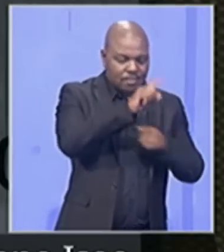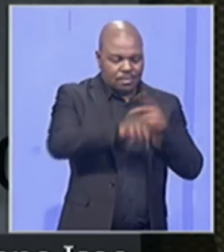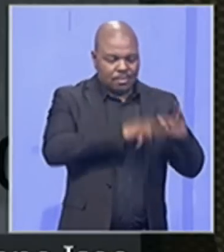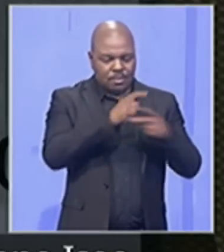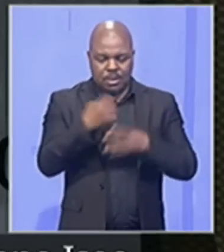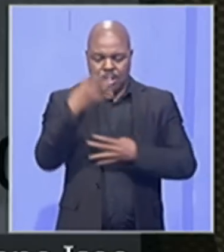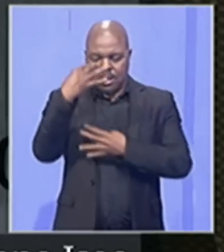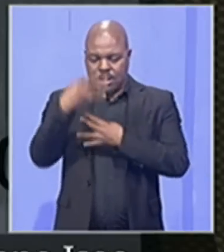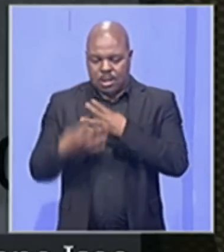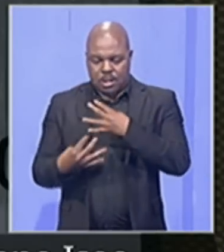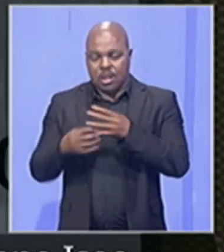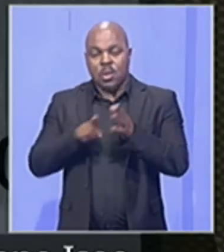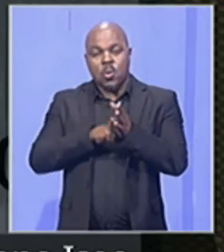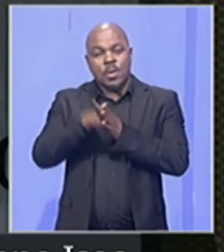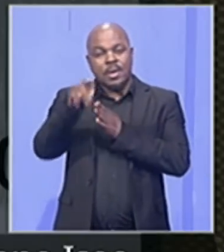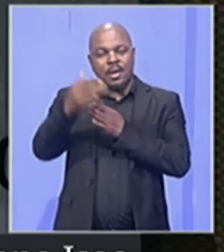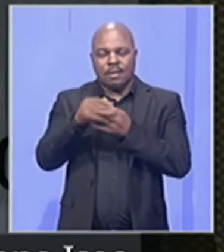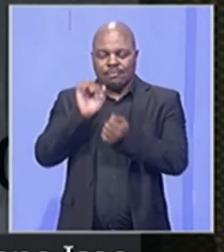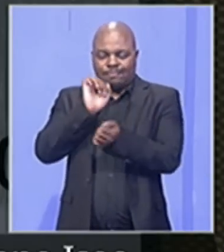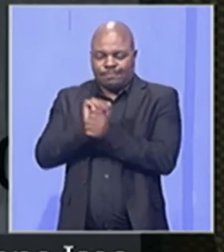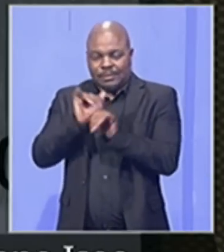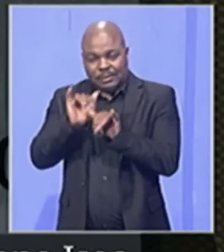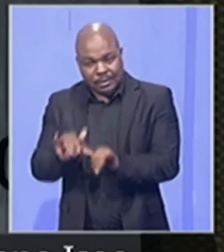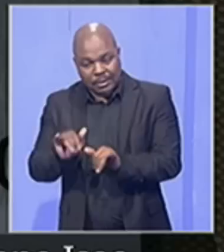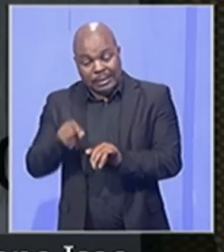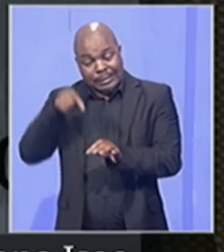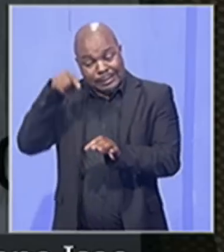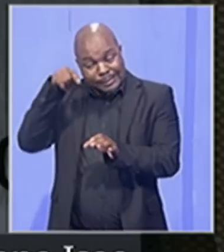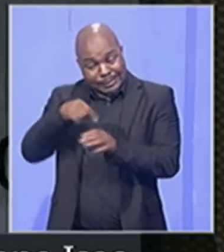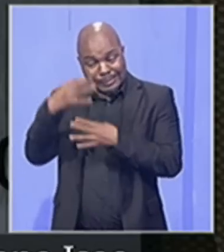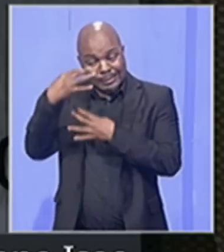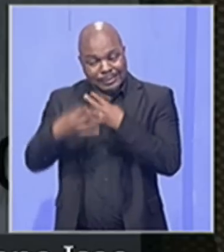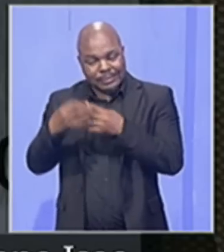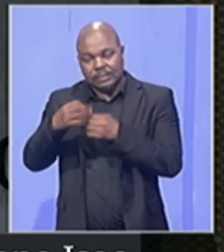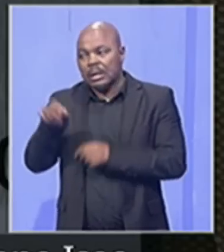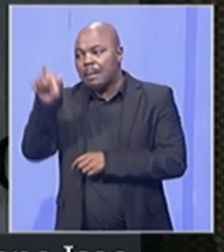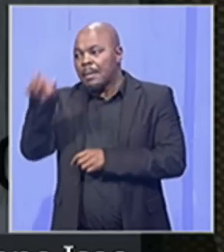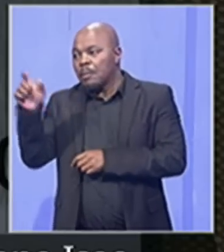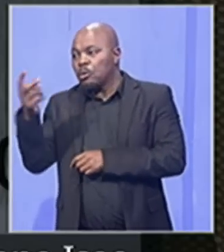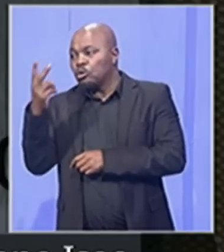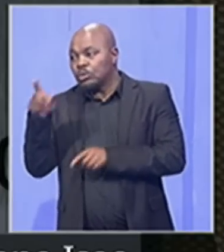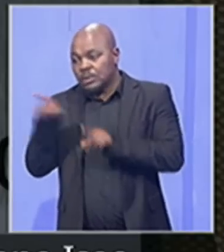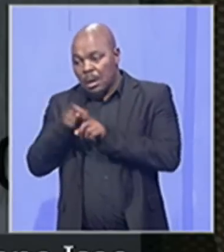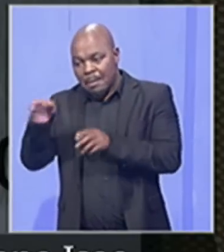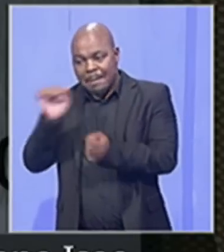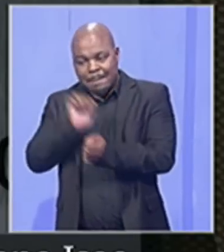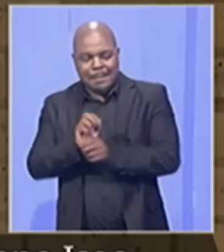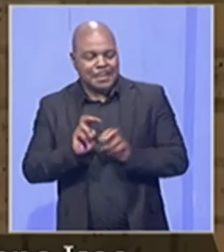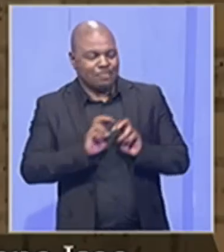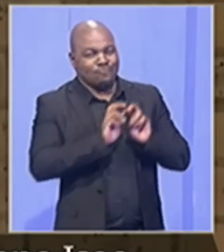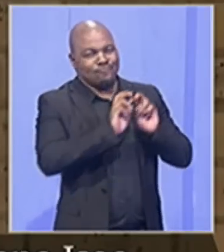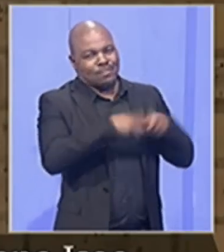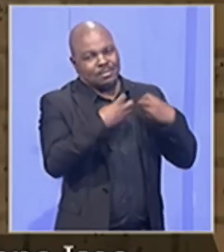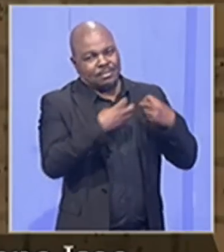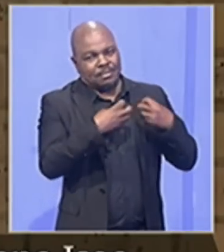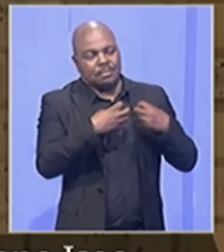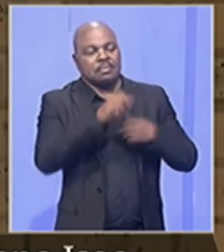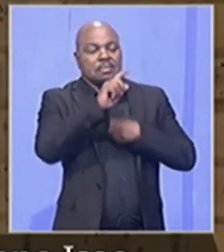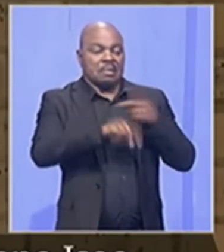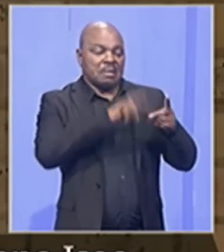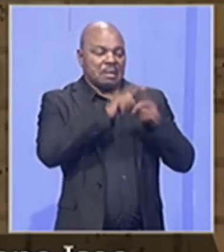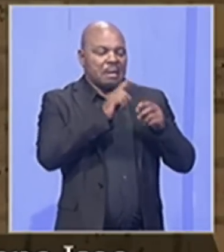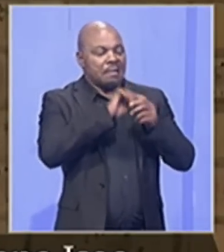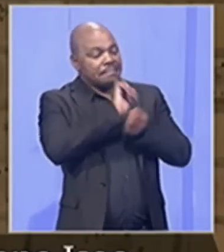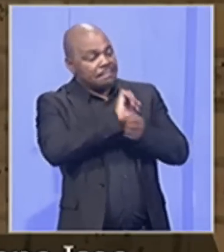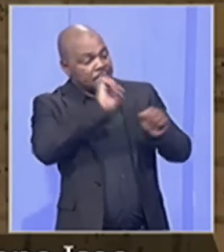diseleng sebaka sa mafelo a beke, mme o ne a betelelwa ke batshwarwa ka ene ba le babedi. Morago ga gore a gololwe, o ne a